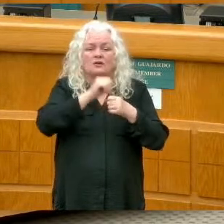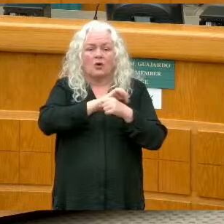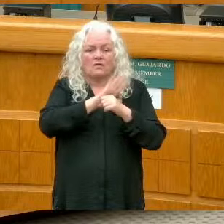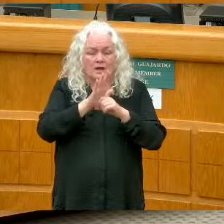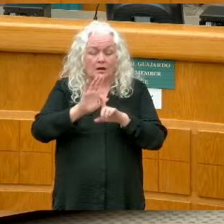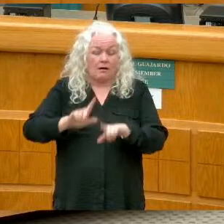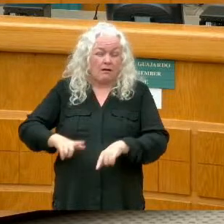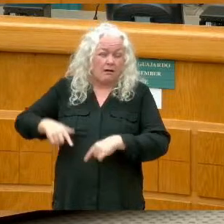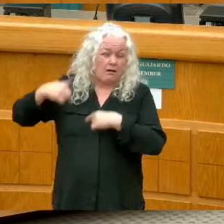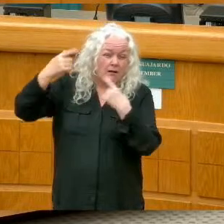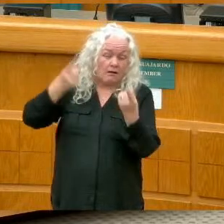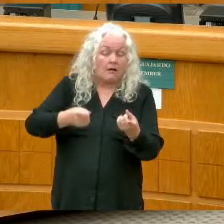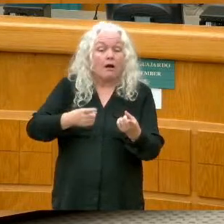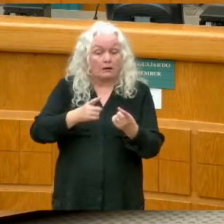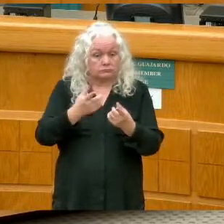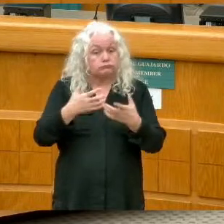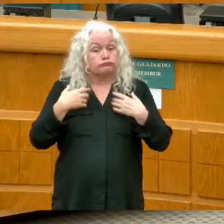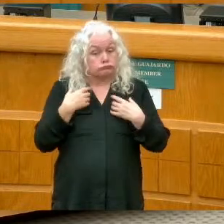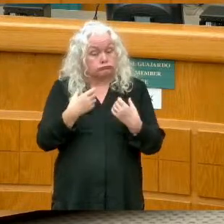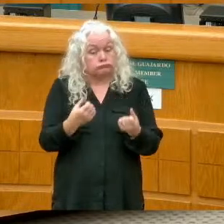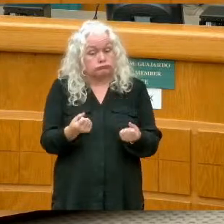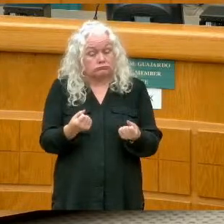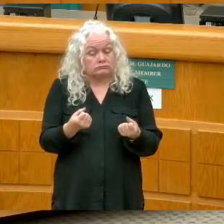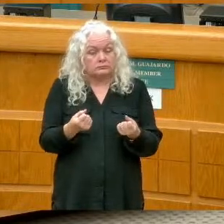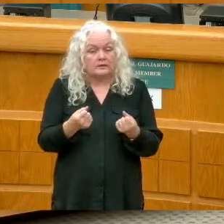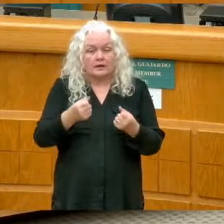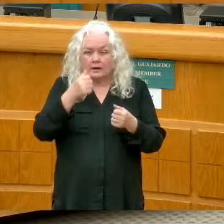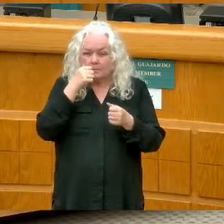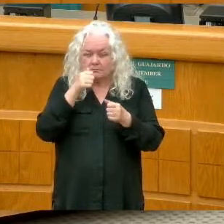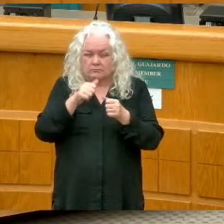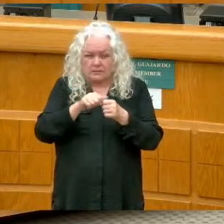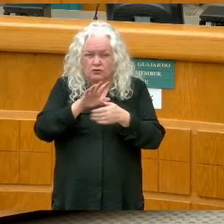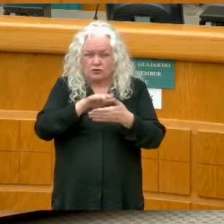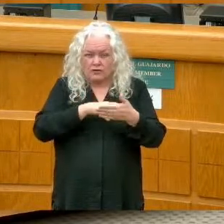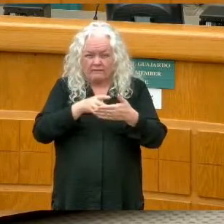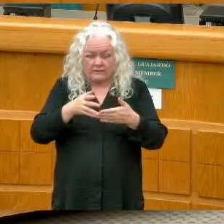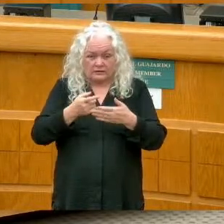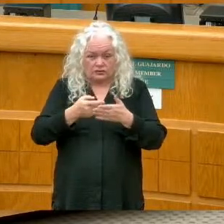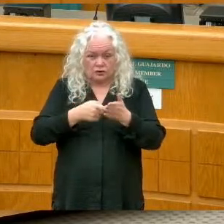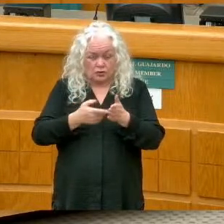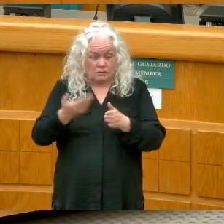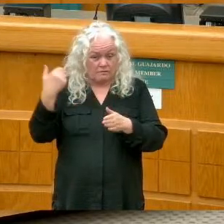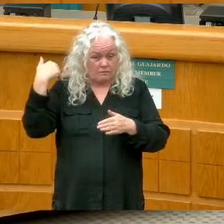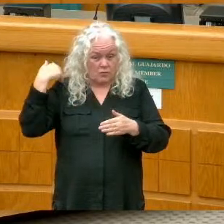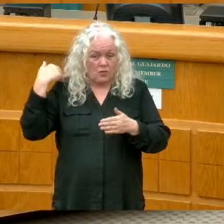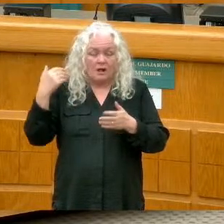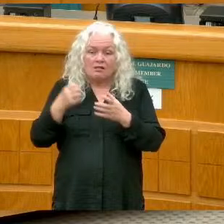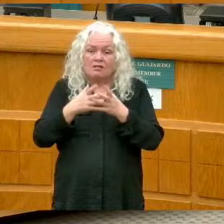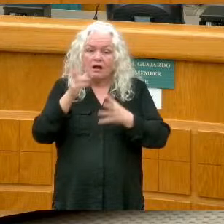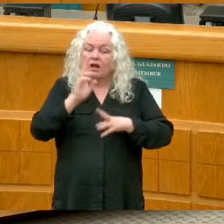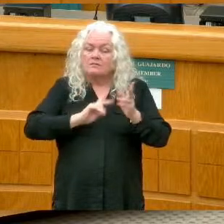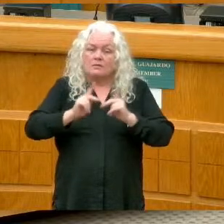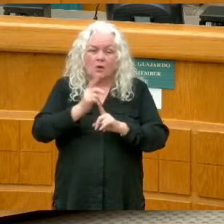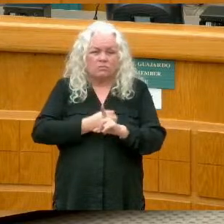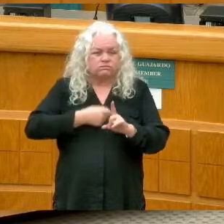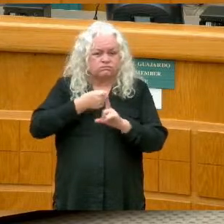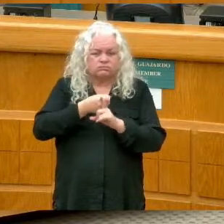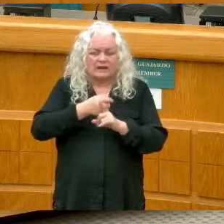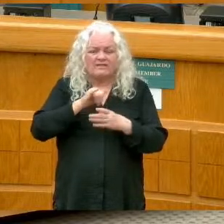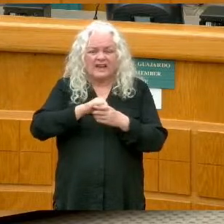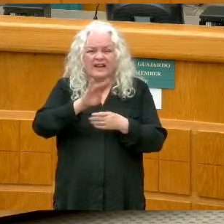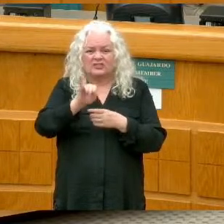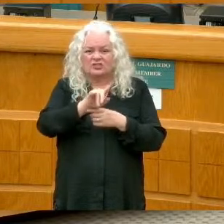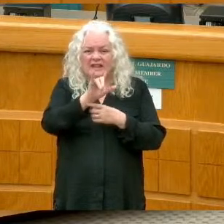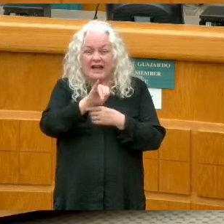have been recovered. And if we remember that graph we showed you earlier, a lot of people were impacted in that